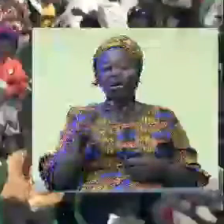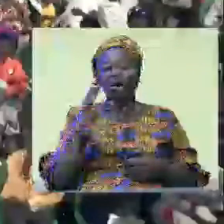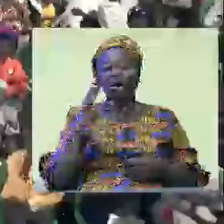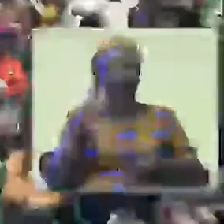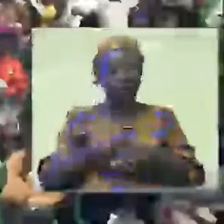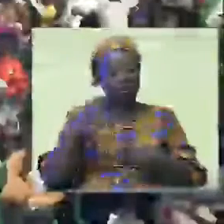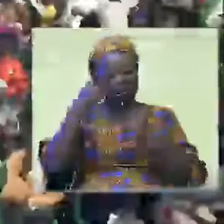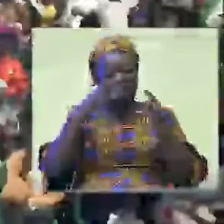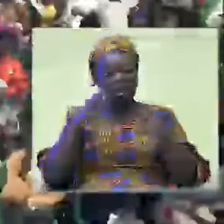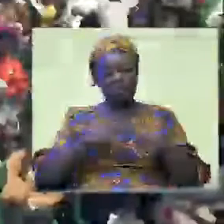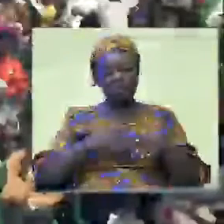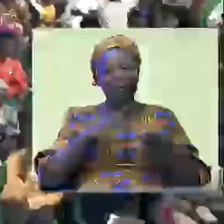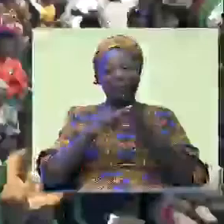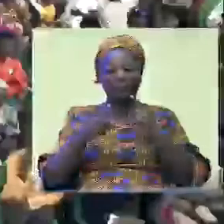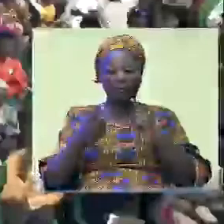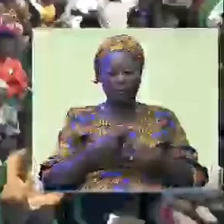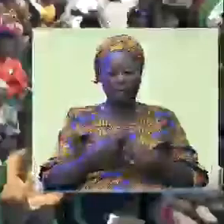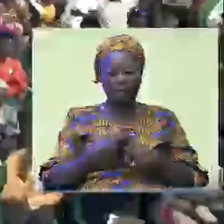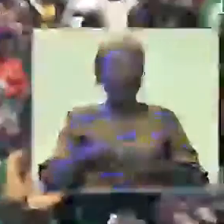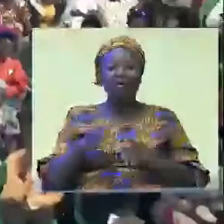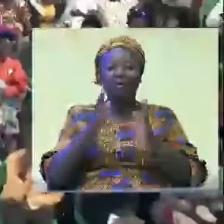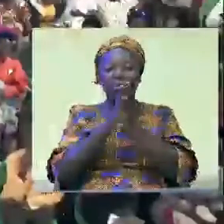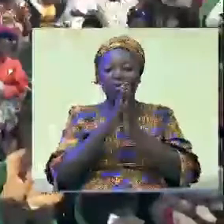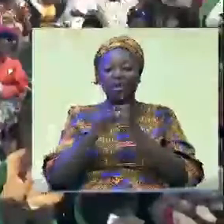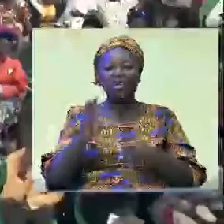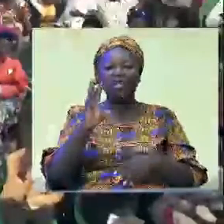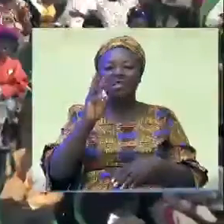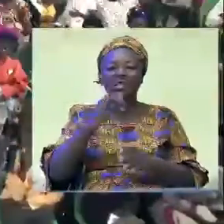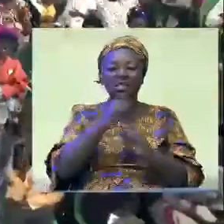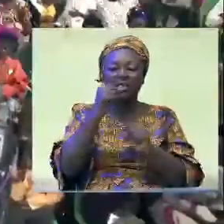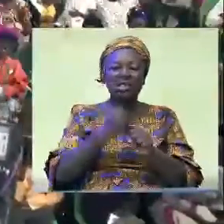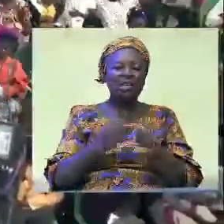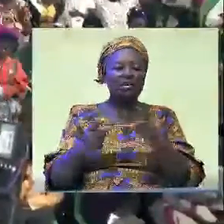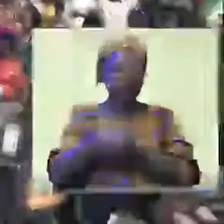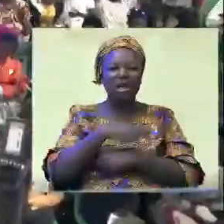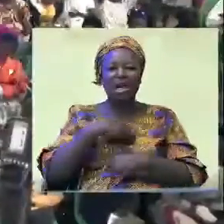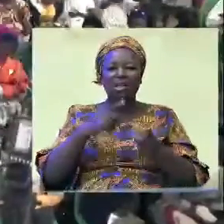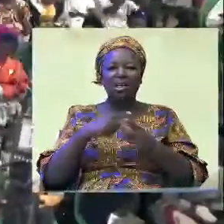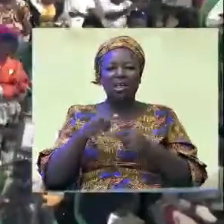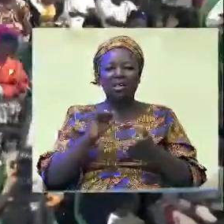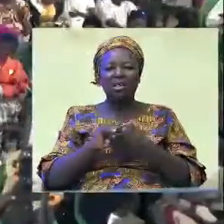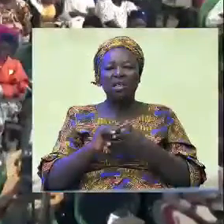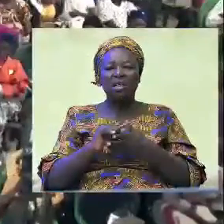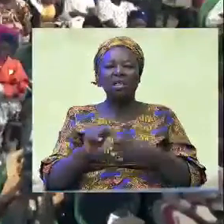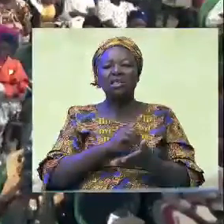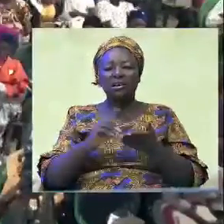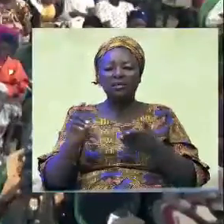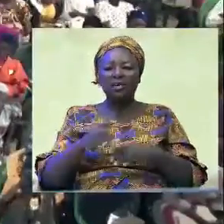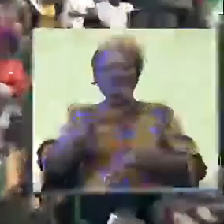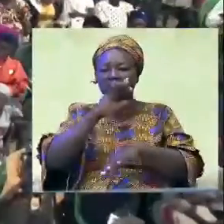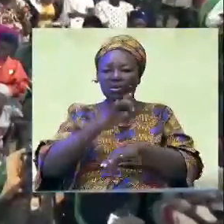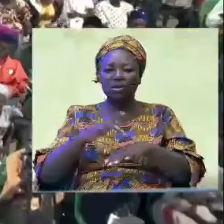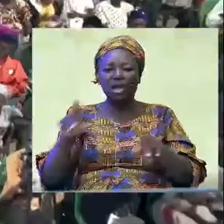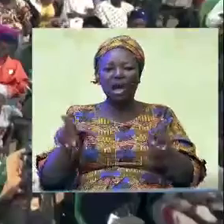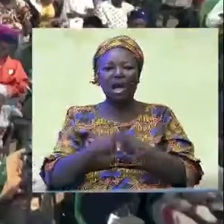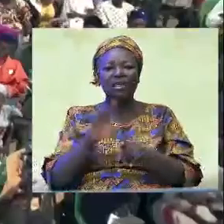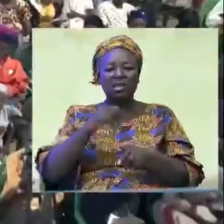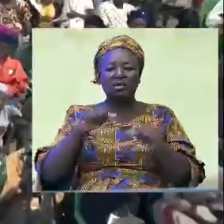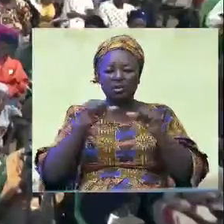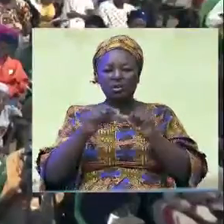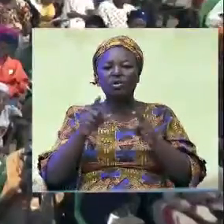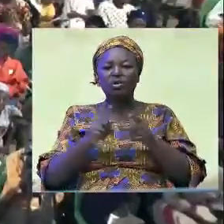releasing my kidnapped friend. We have been praying since yesterday. And the divine